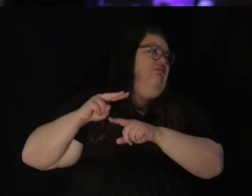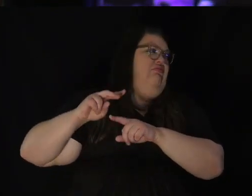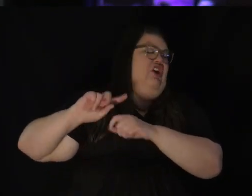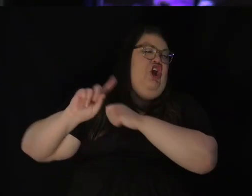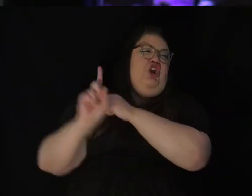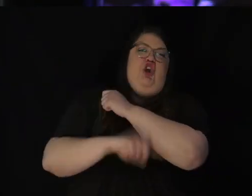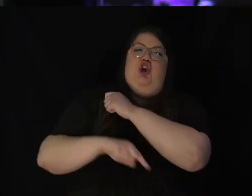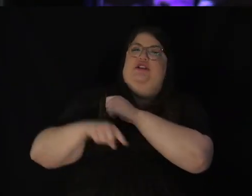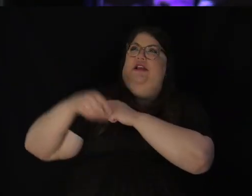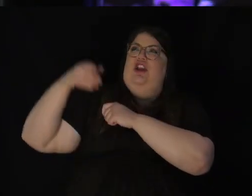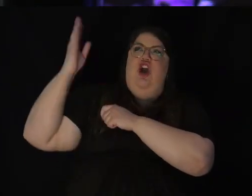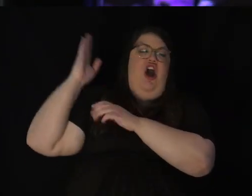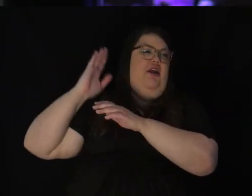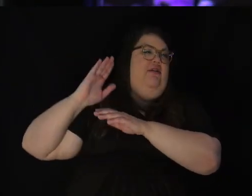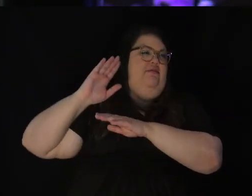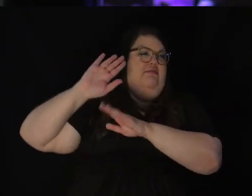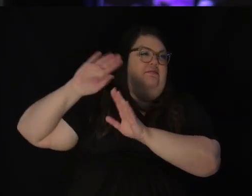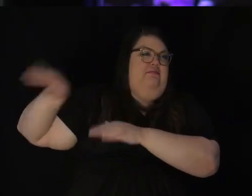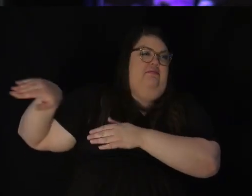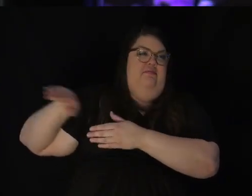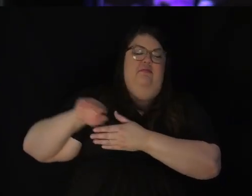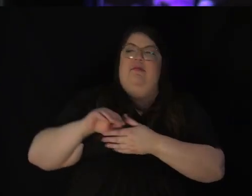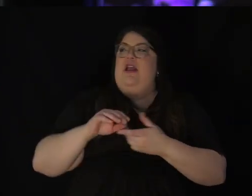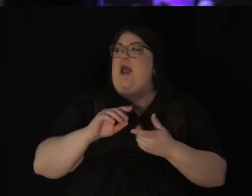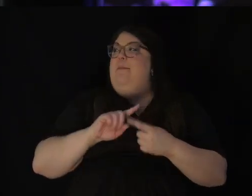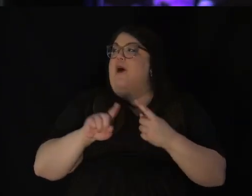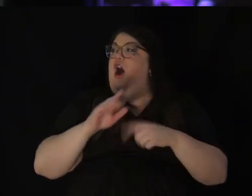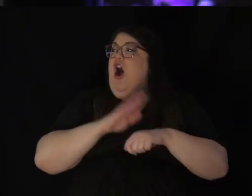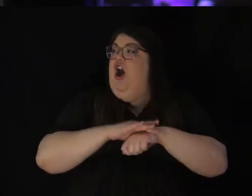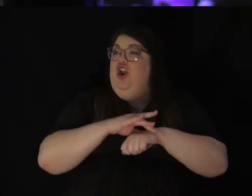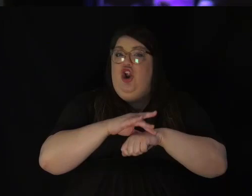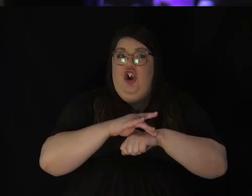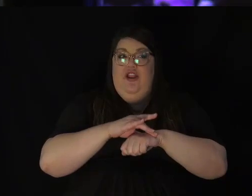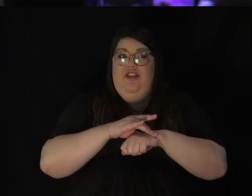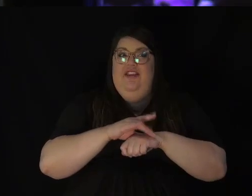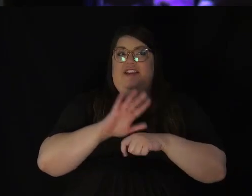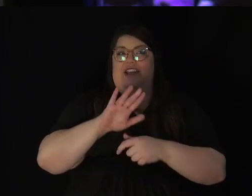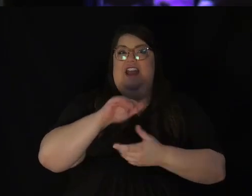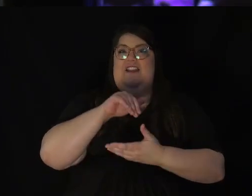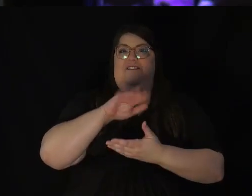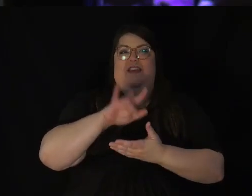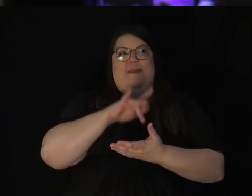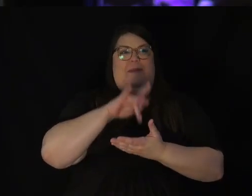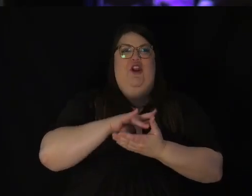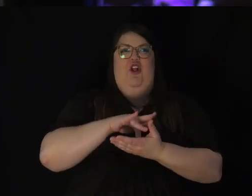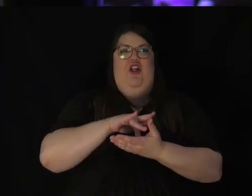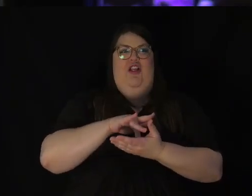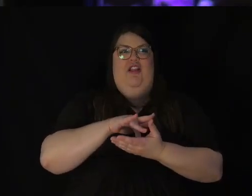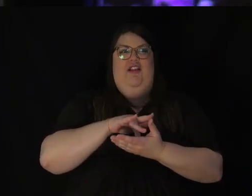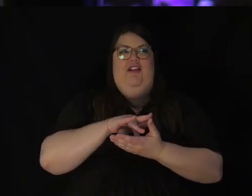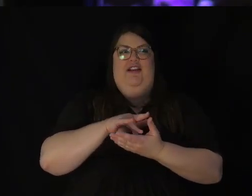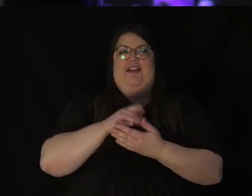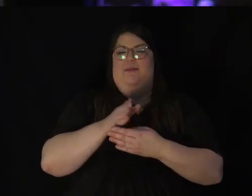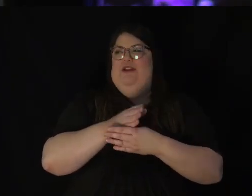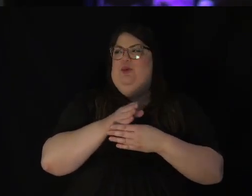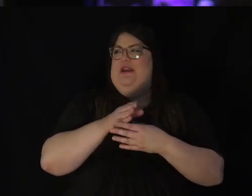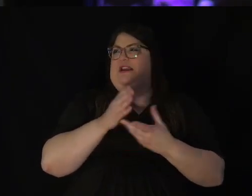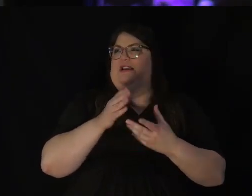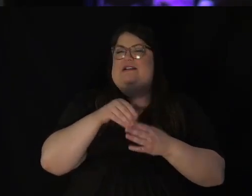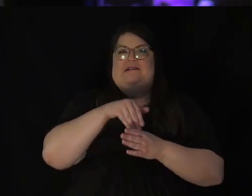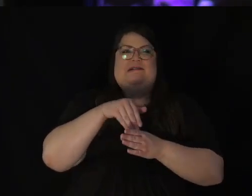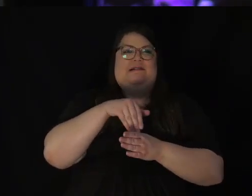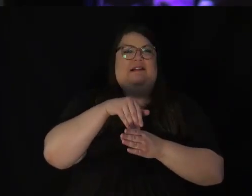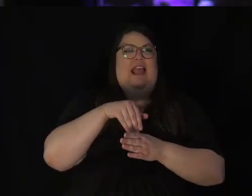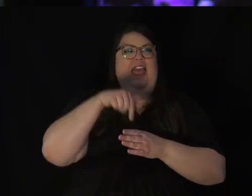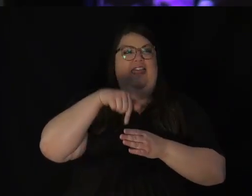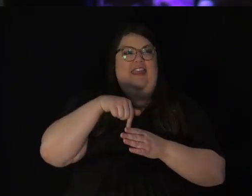opposition. And here we are on earth, somewhat in the middle, in the in-between, where at this point in our